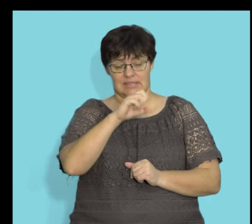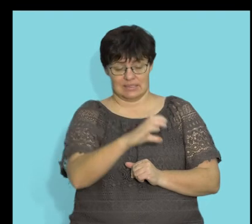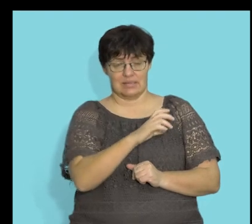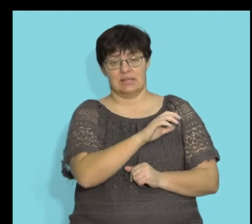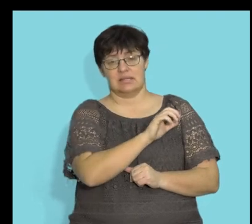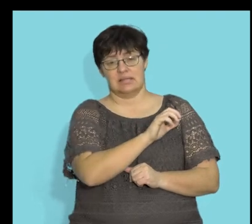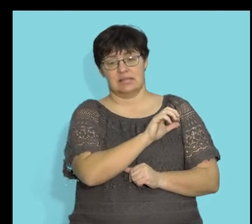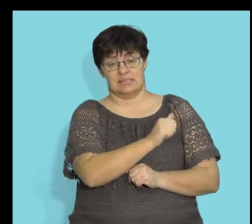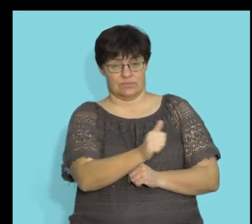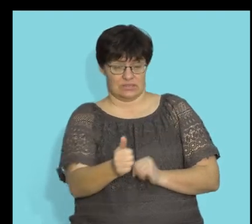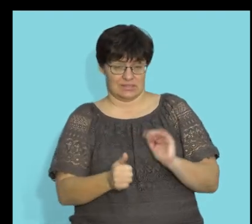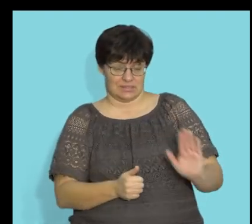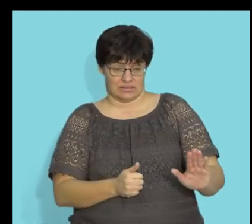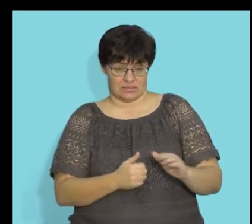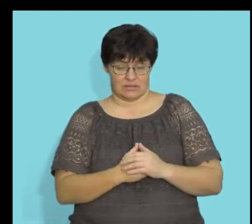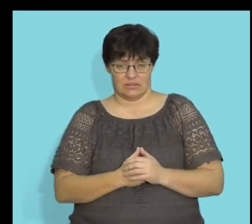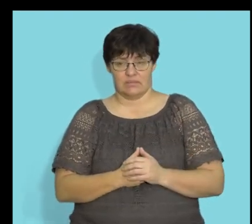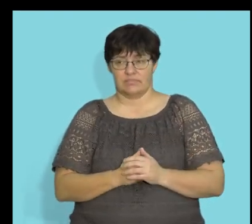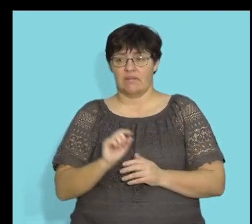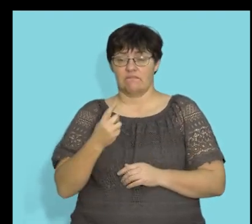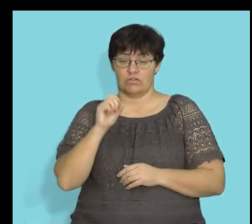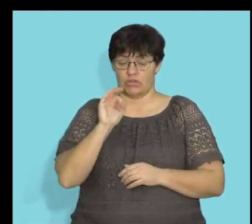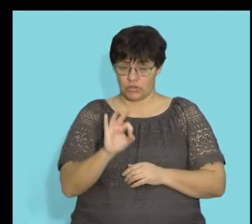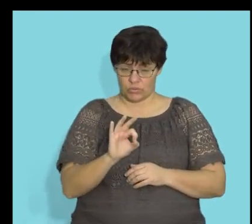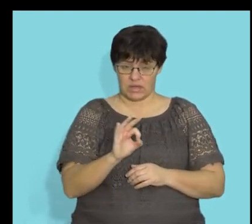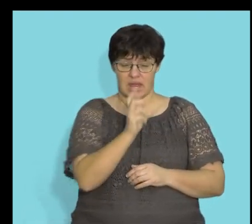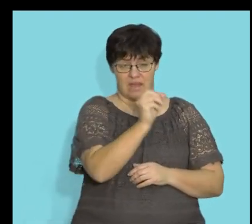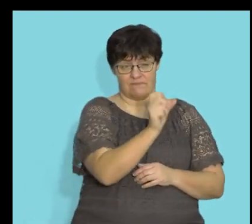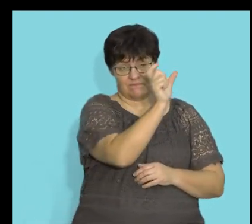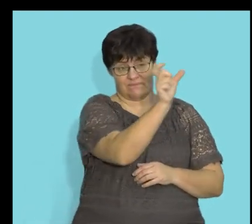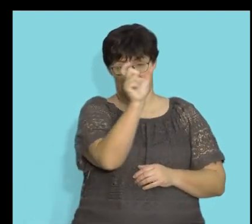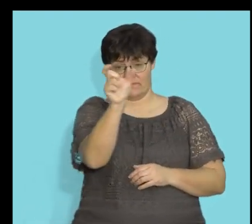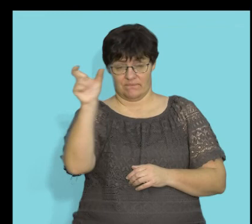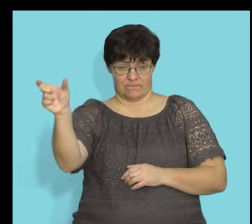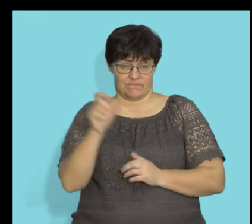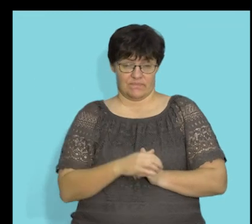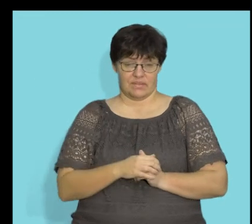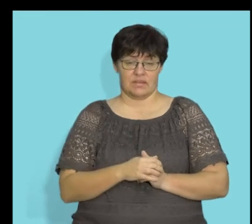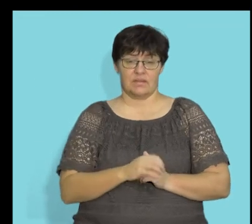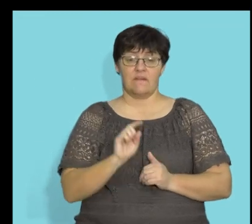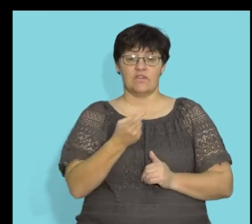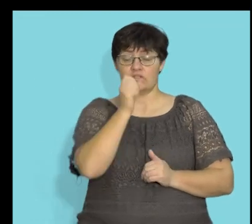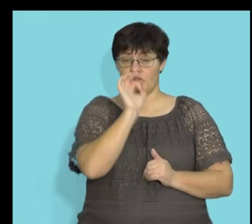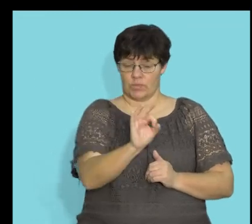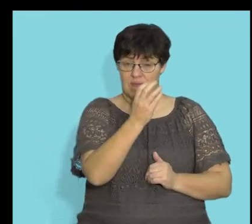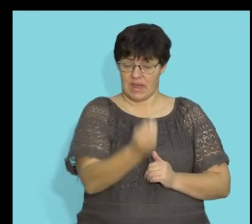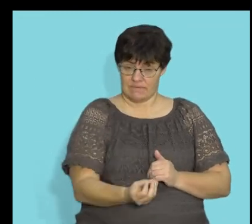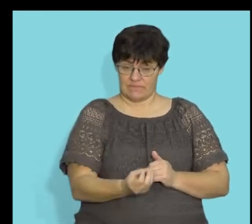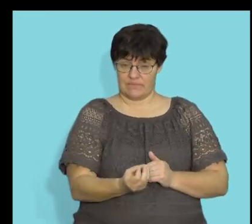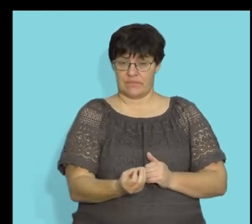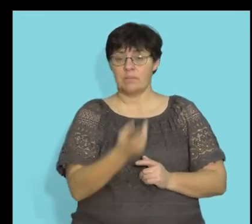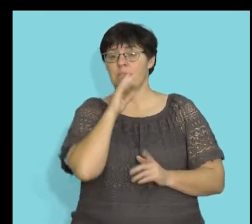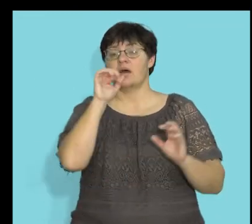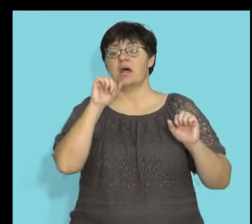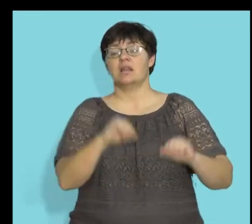sequence. So we have my first three terms. At this point, having my first three